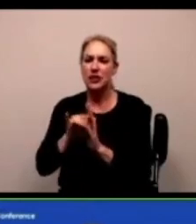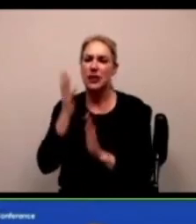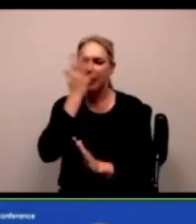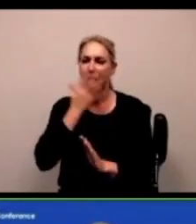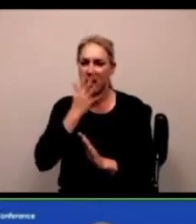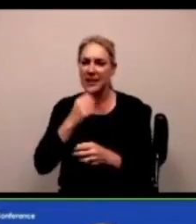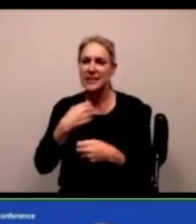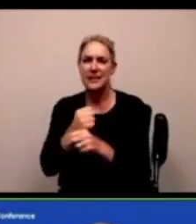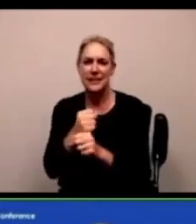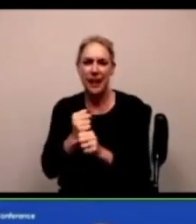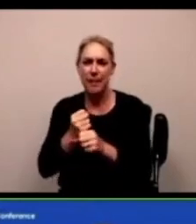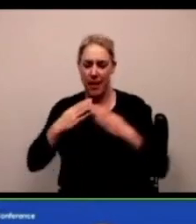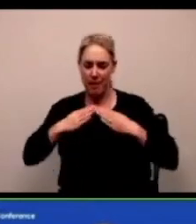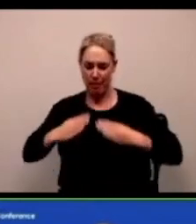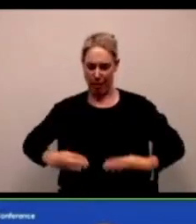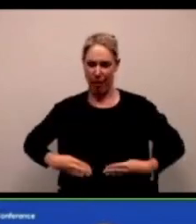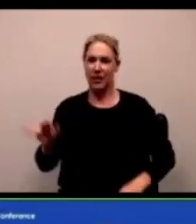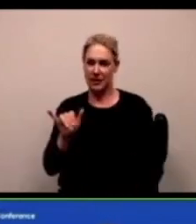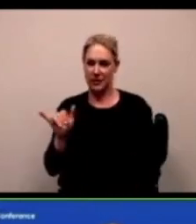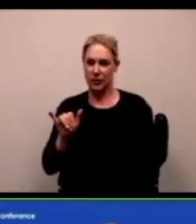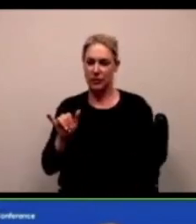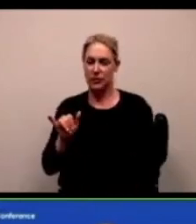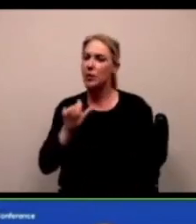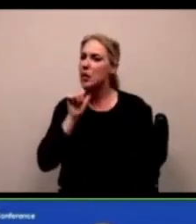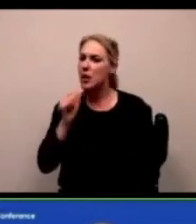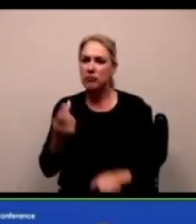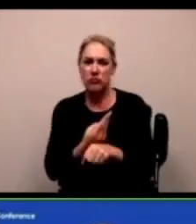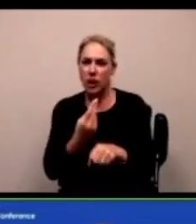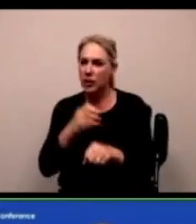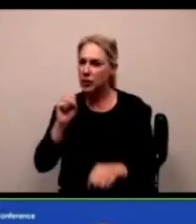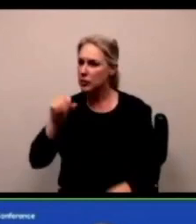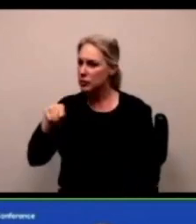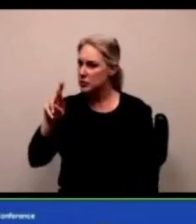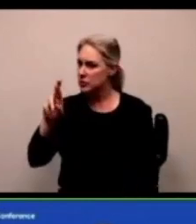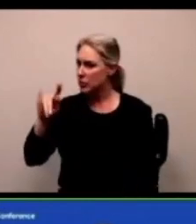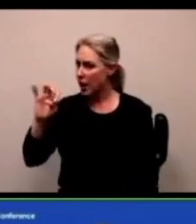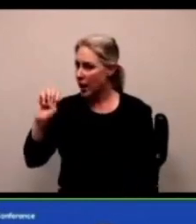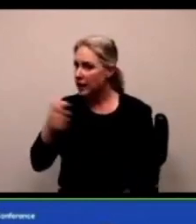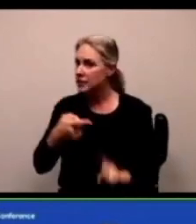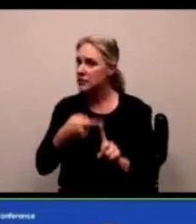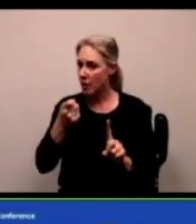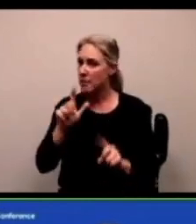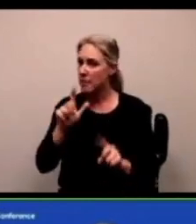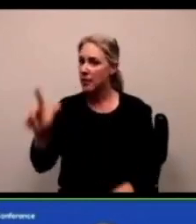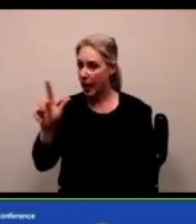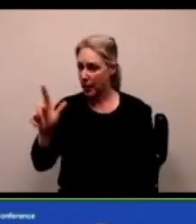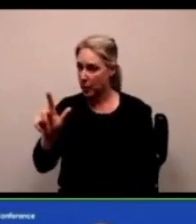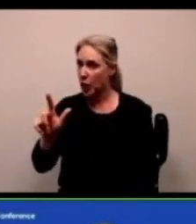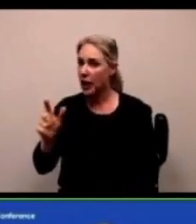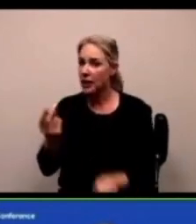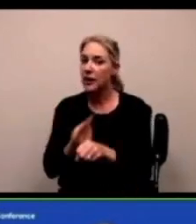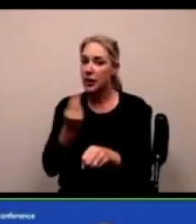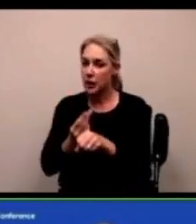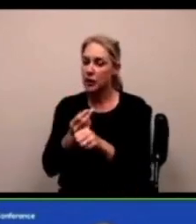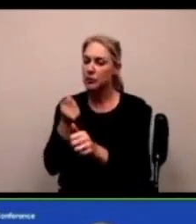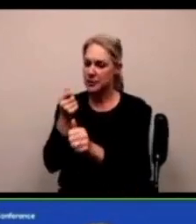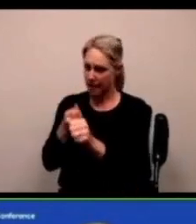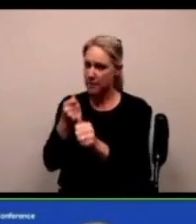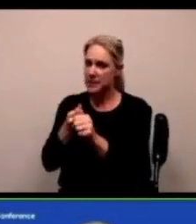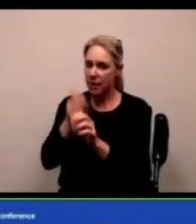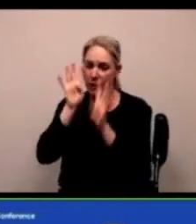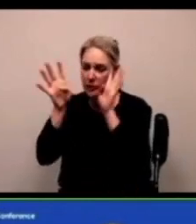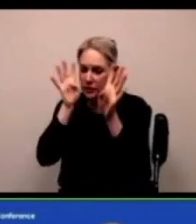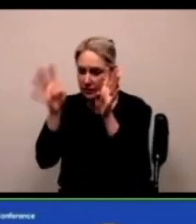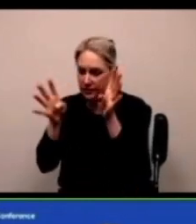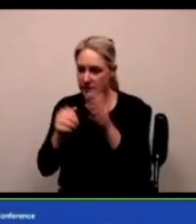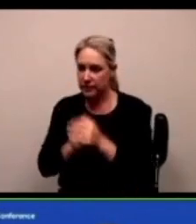bodies for them instead of using sprites from the library. So I think just some of the